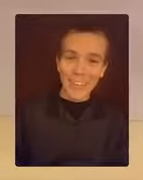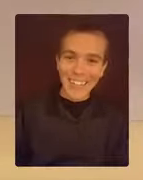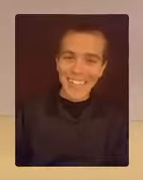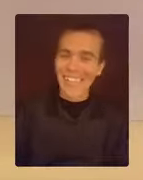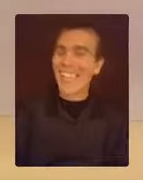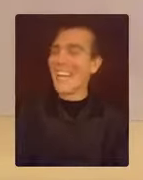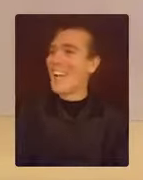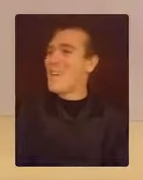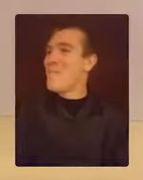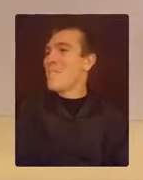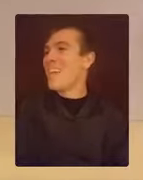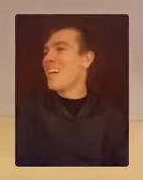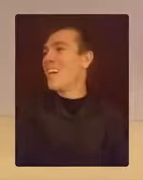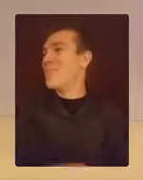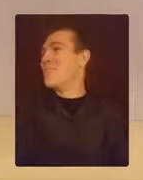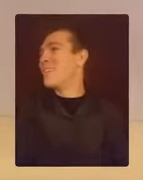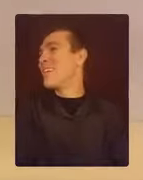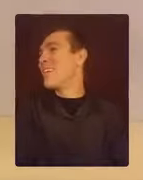feet.